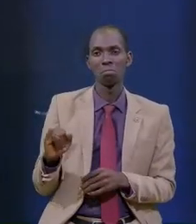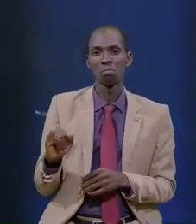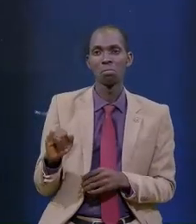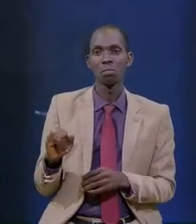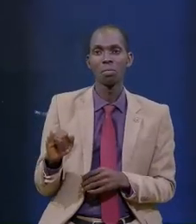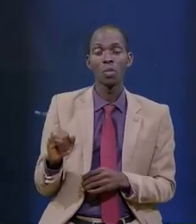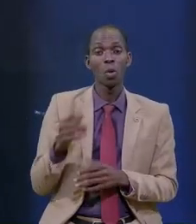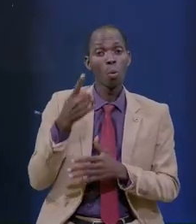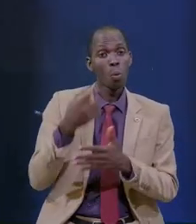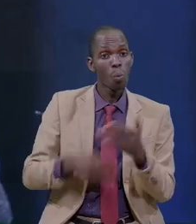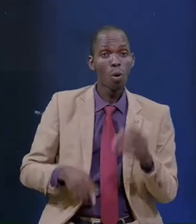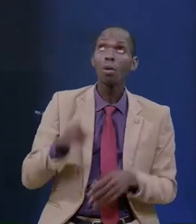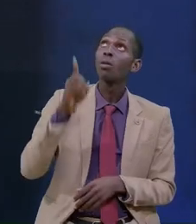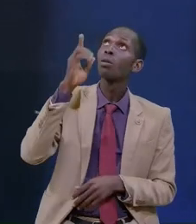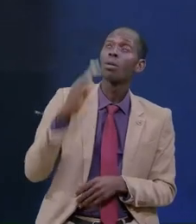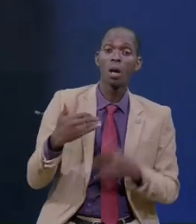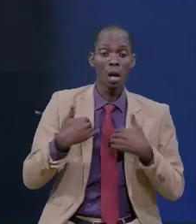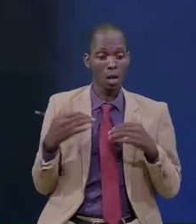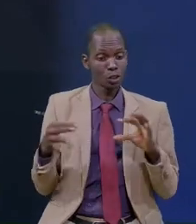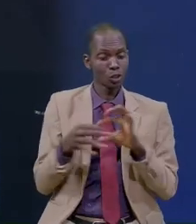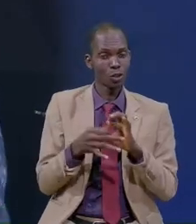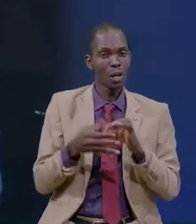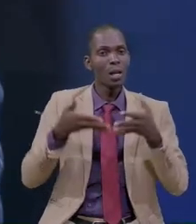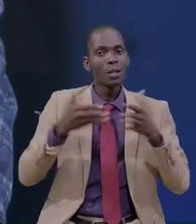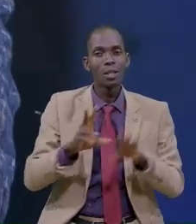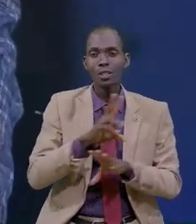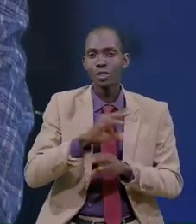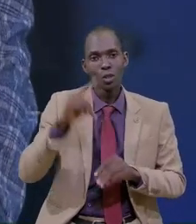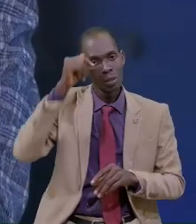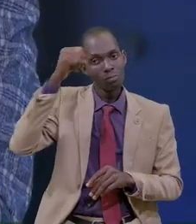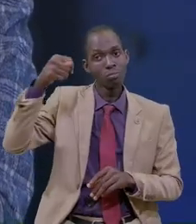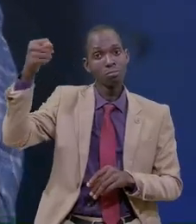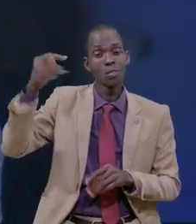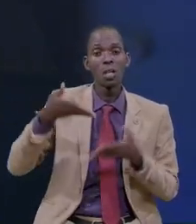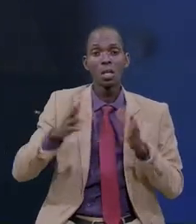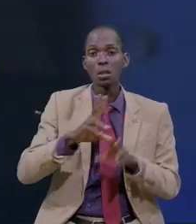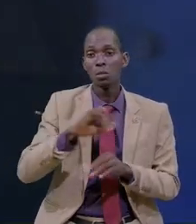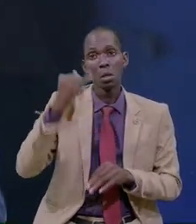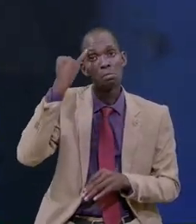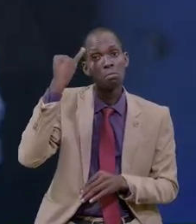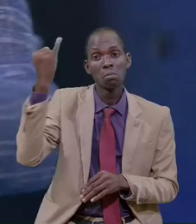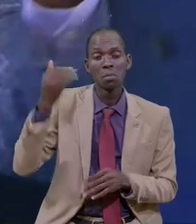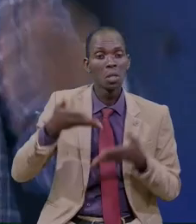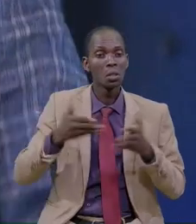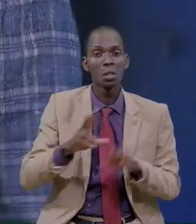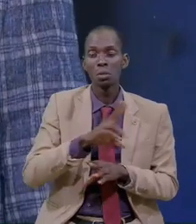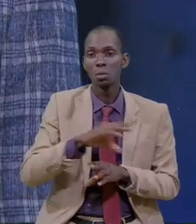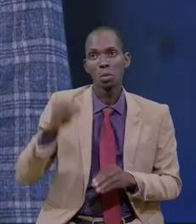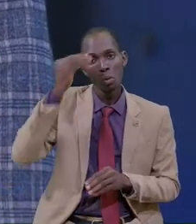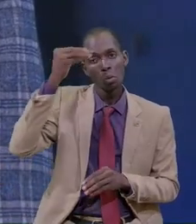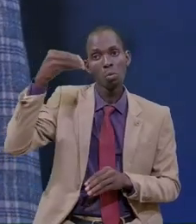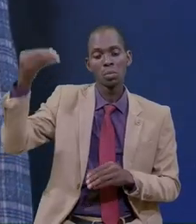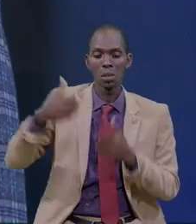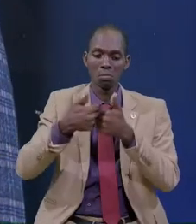What God has joined together, let no theology and let no idea and let no opinion put